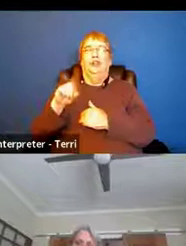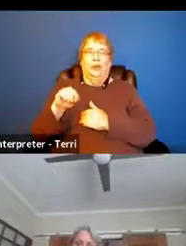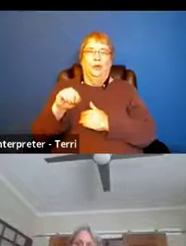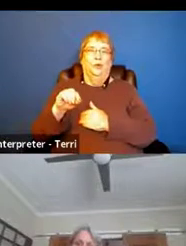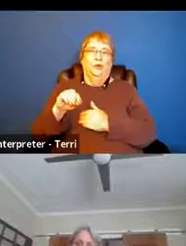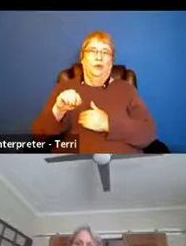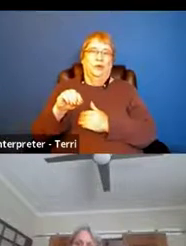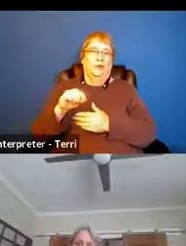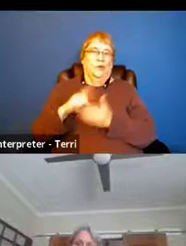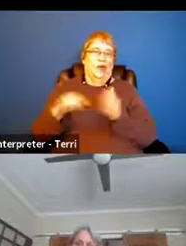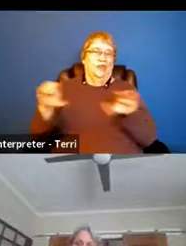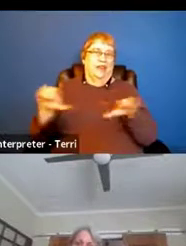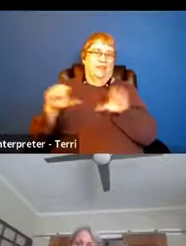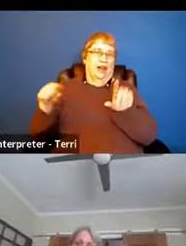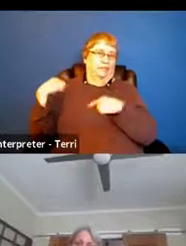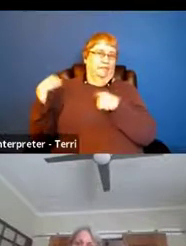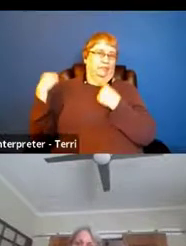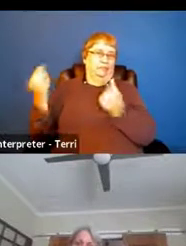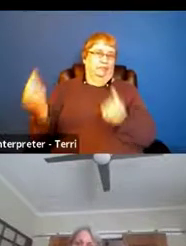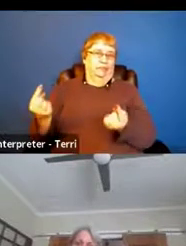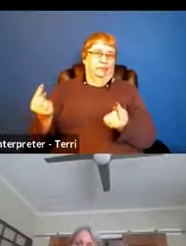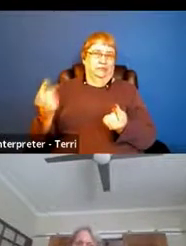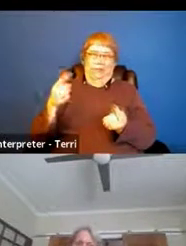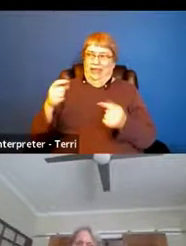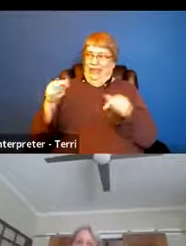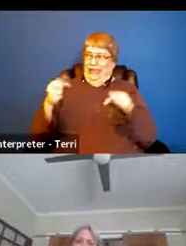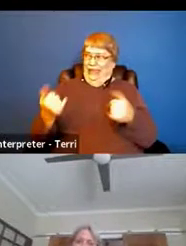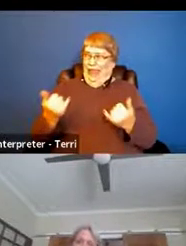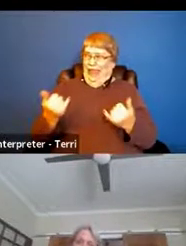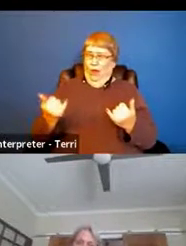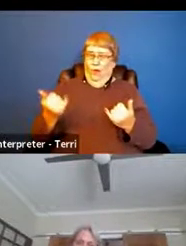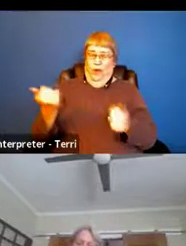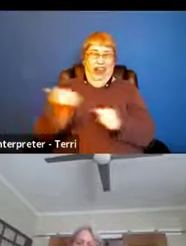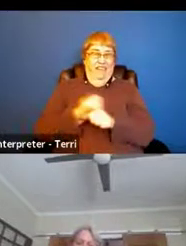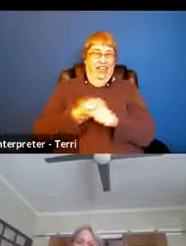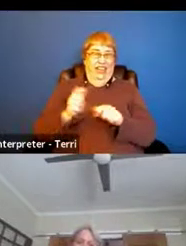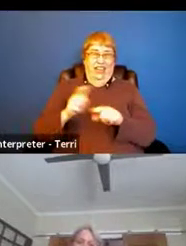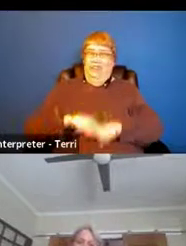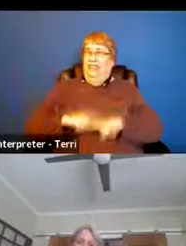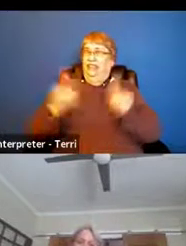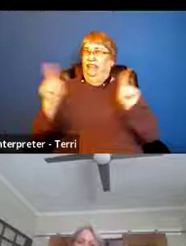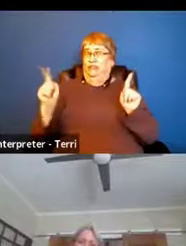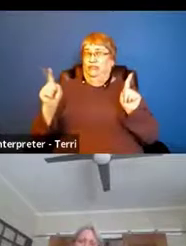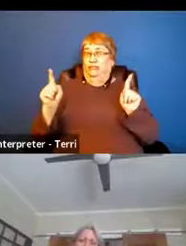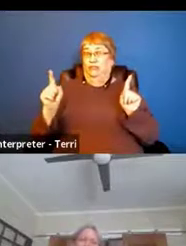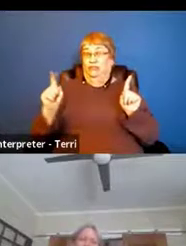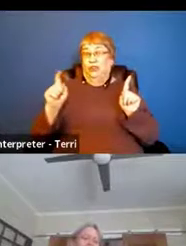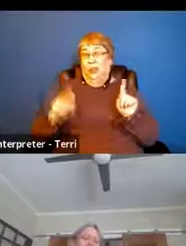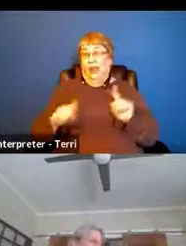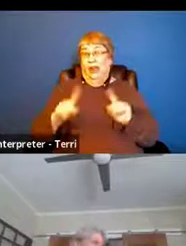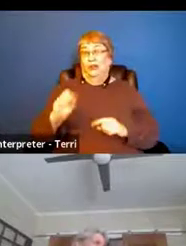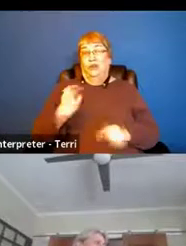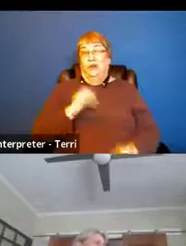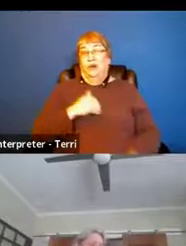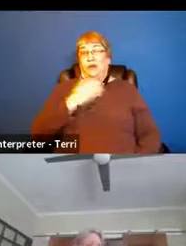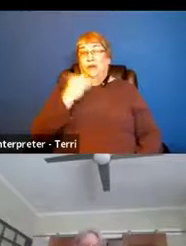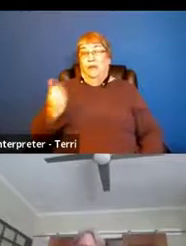otherwise, because this is we're in bizarro world. So we got to do the best we can. So.